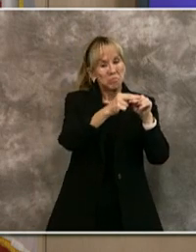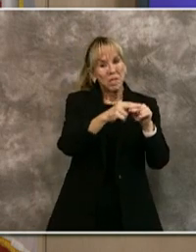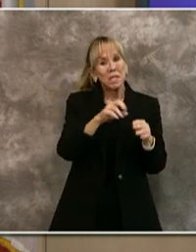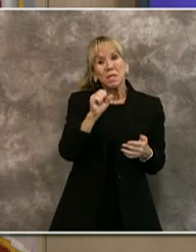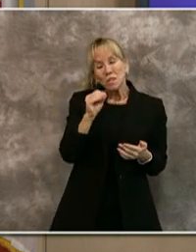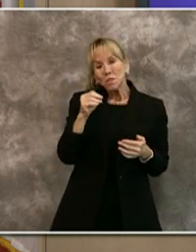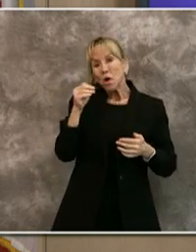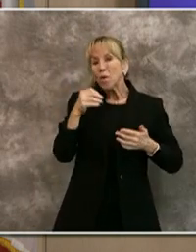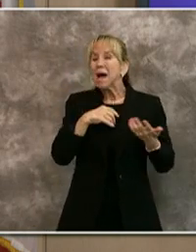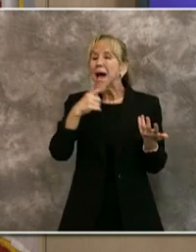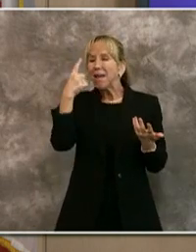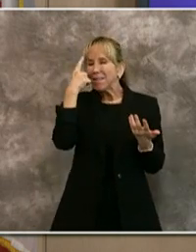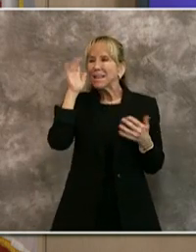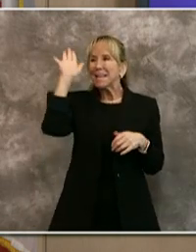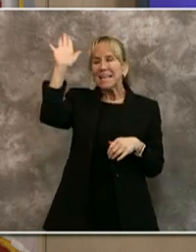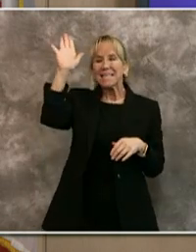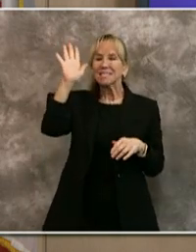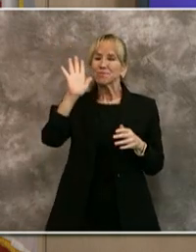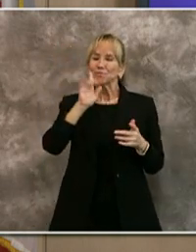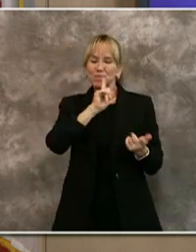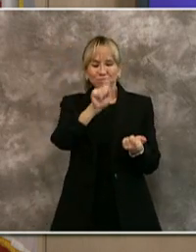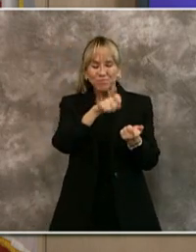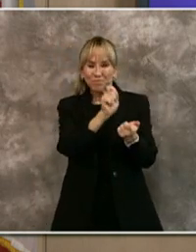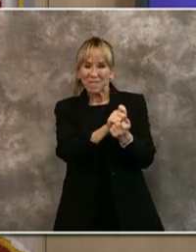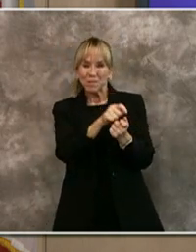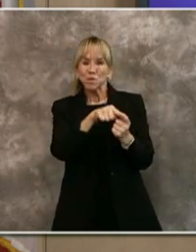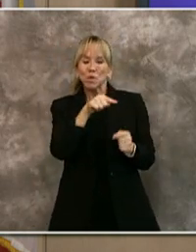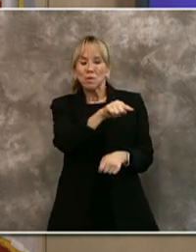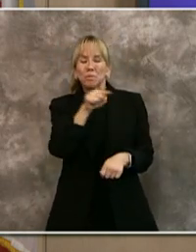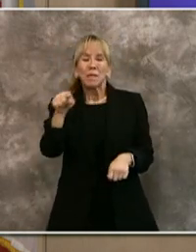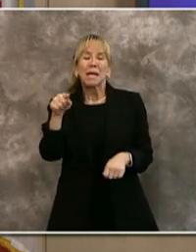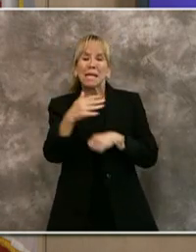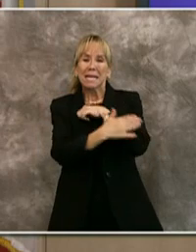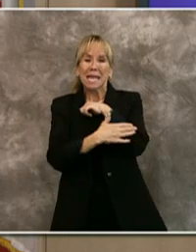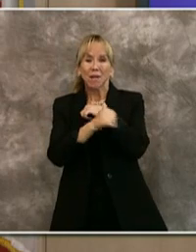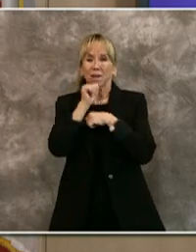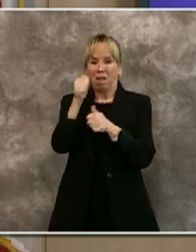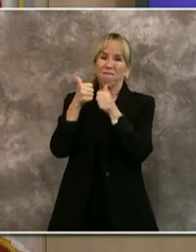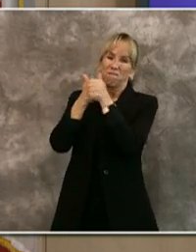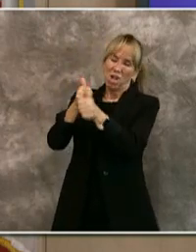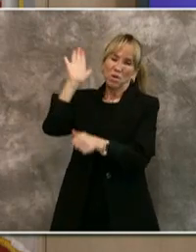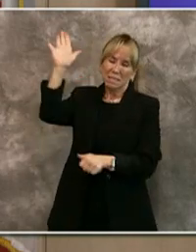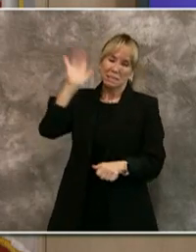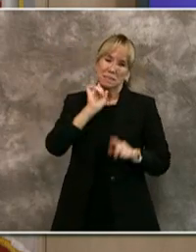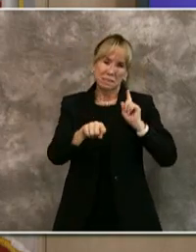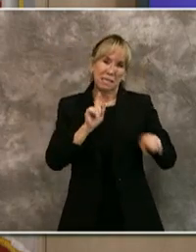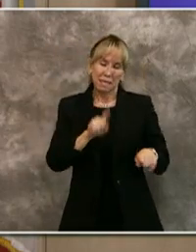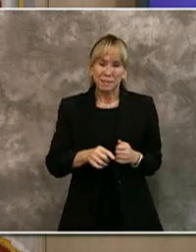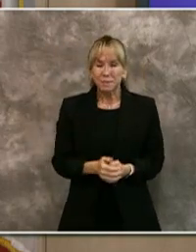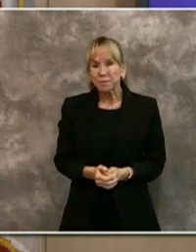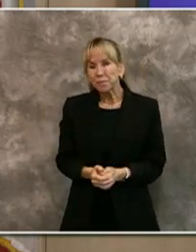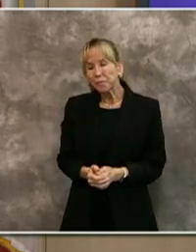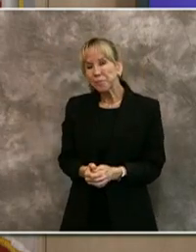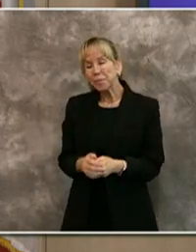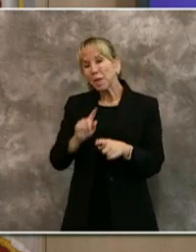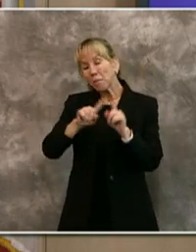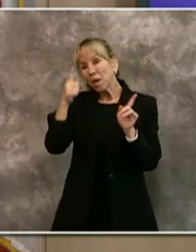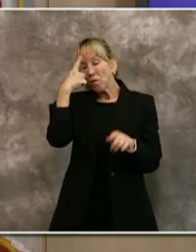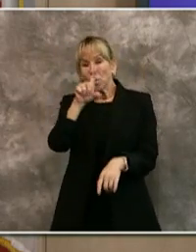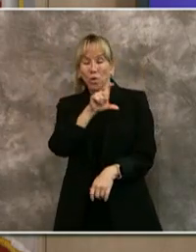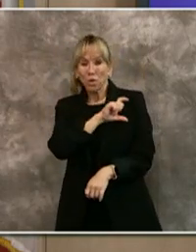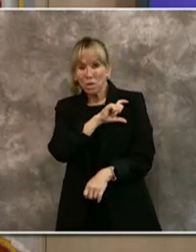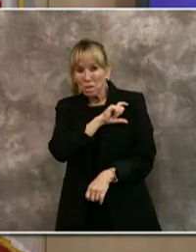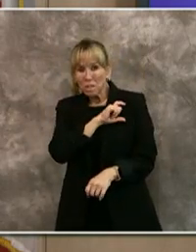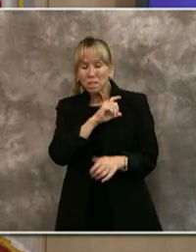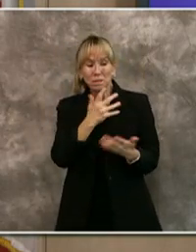at counties that have been very reluctant to put that in place. But when it comes to enforcement, the only mechanism that there are for enforcement, particularly as it